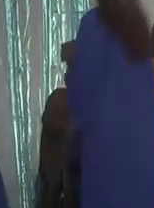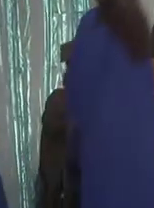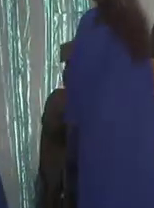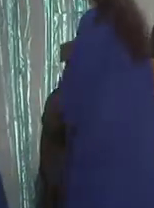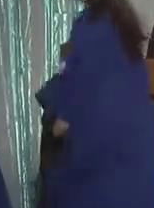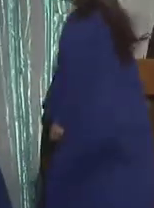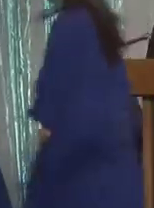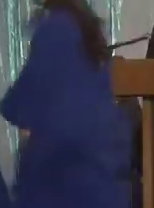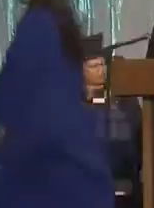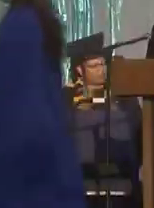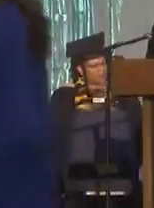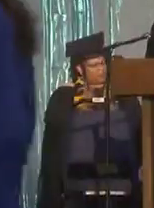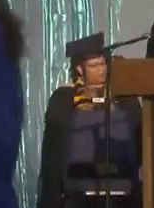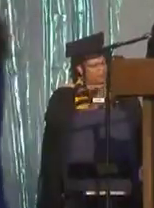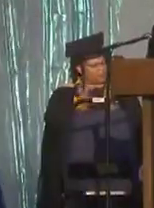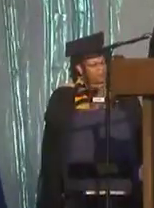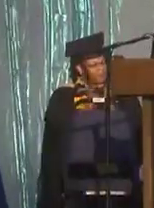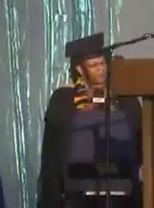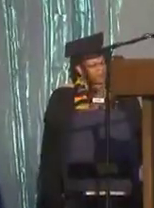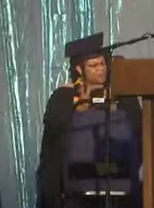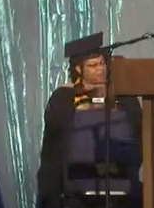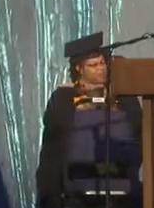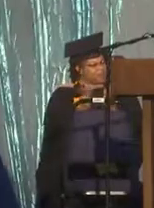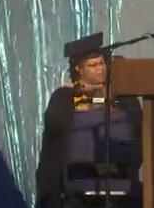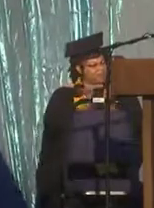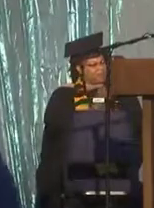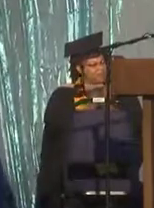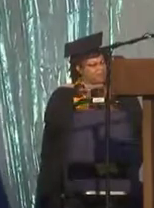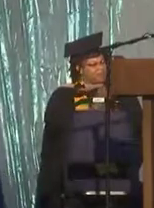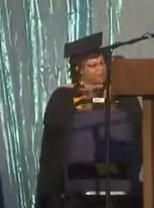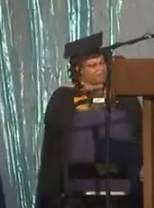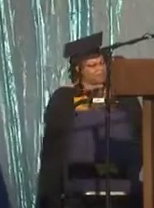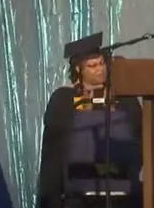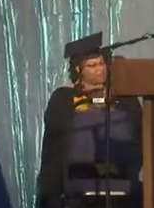Sarah Lewis with high honors.